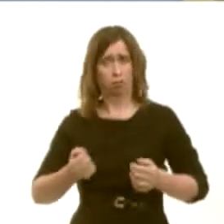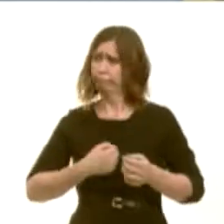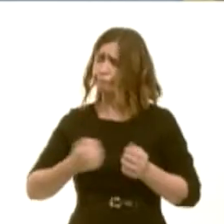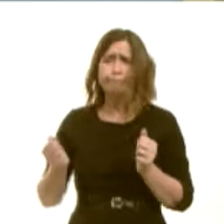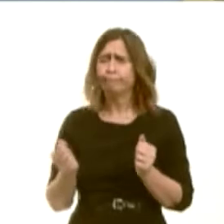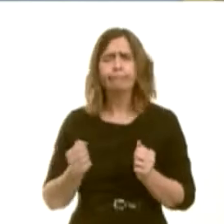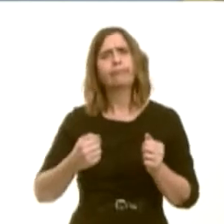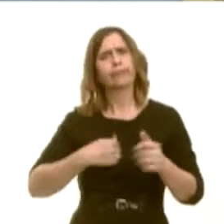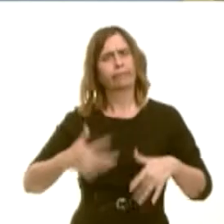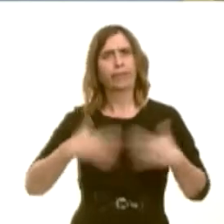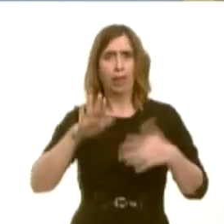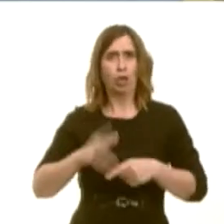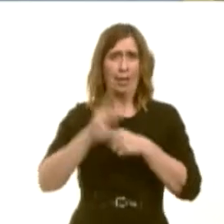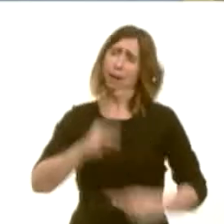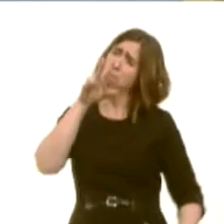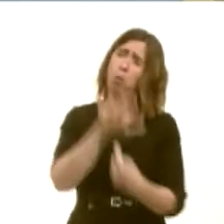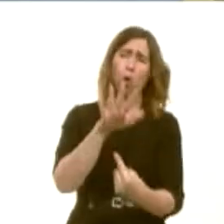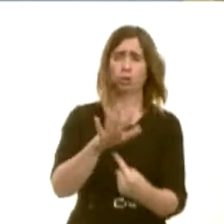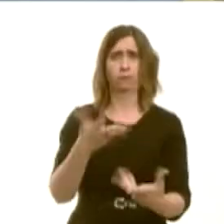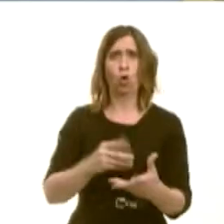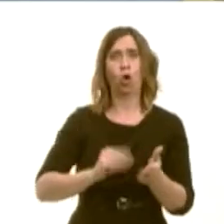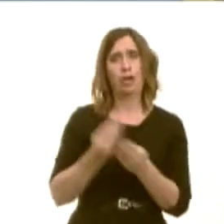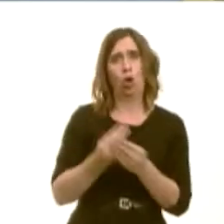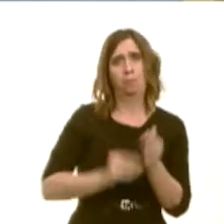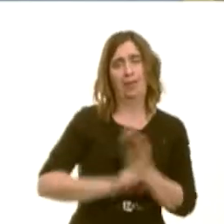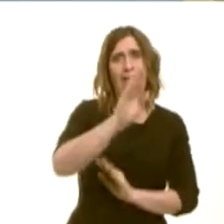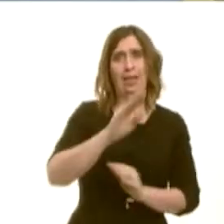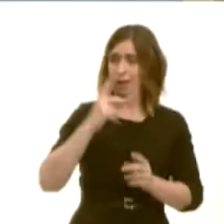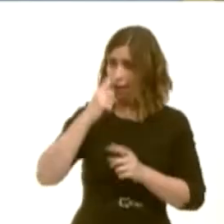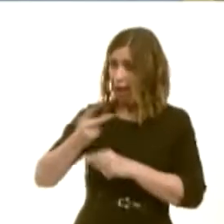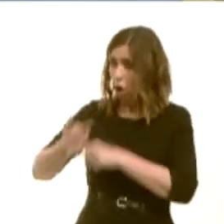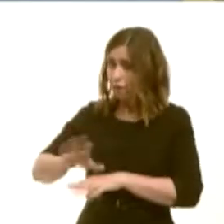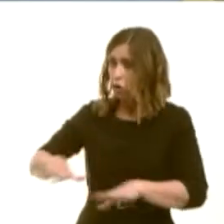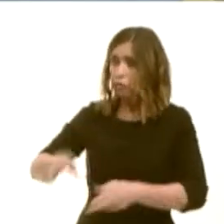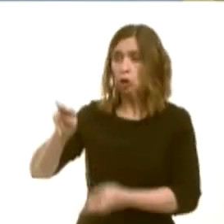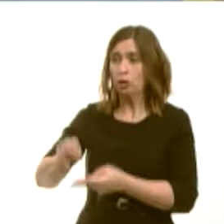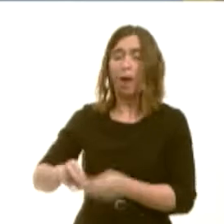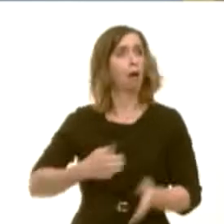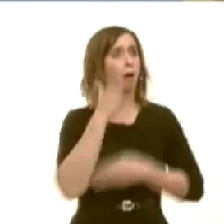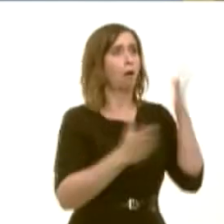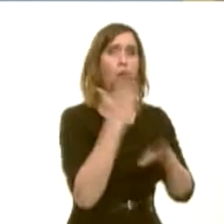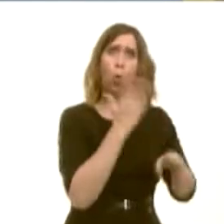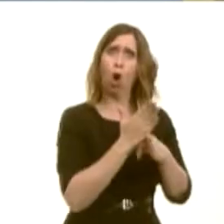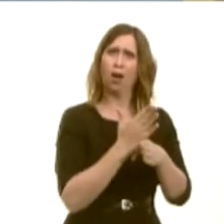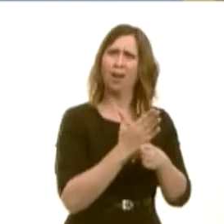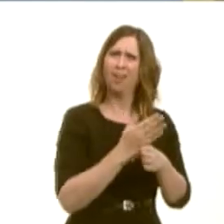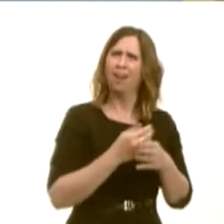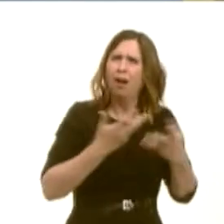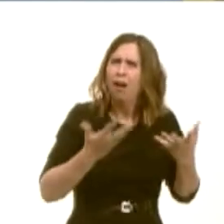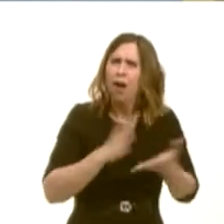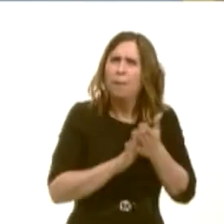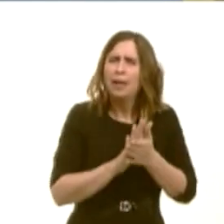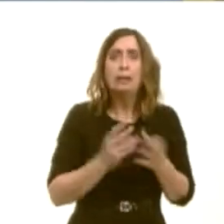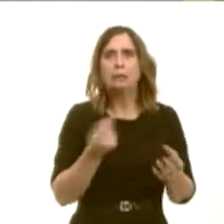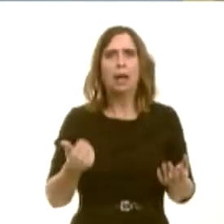like Mid and West Wales. And childcare is a huge issue for working families. It's the difference between being able to actually go